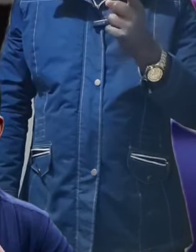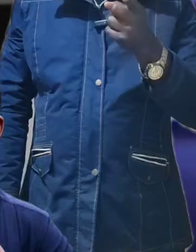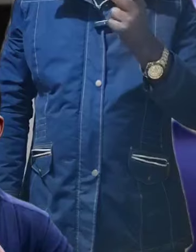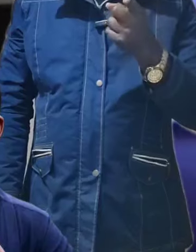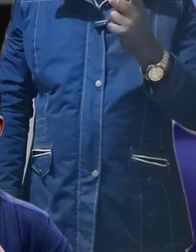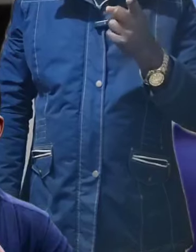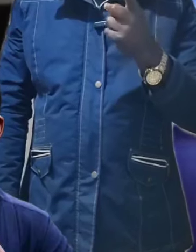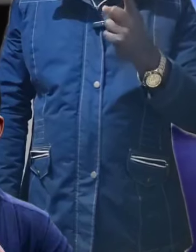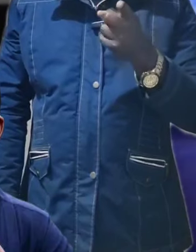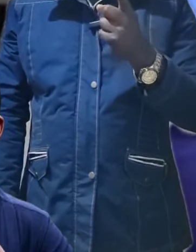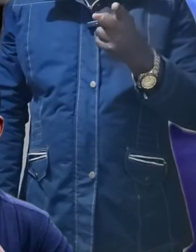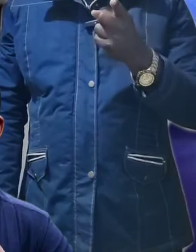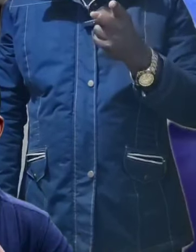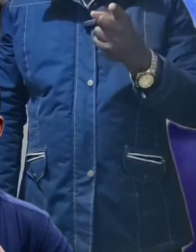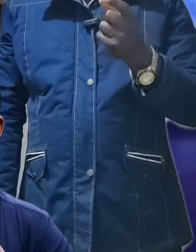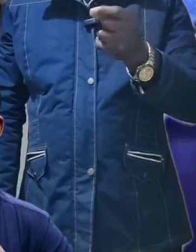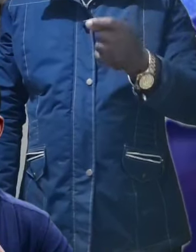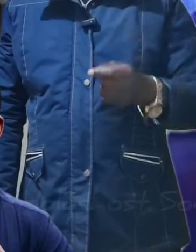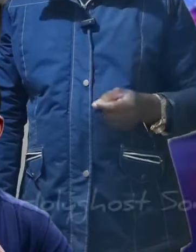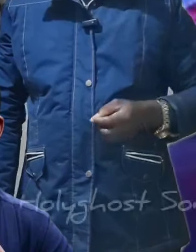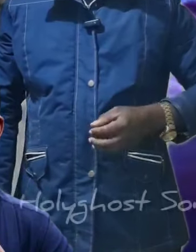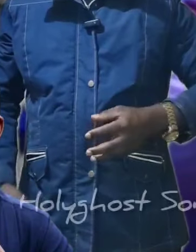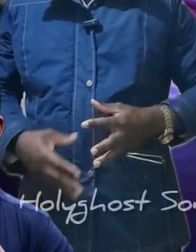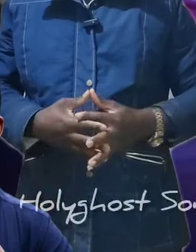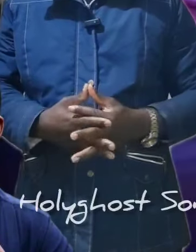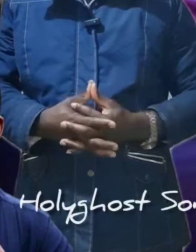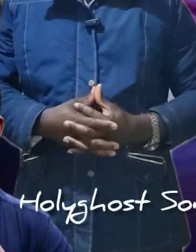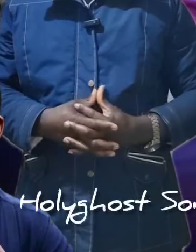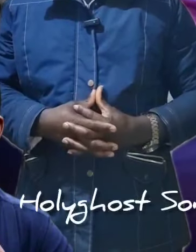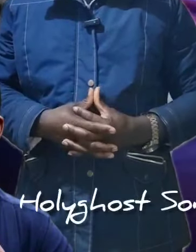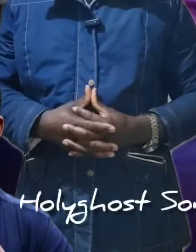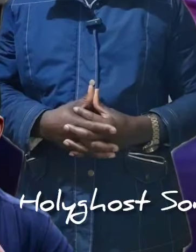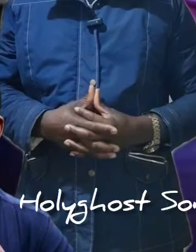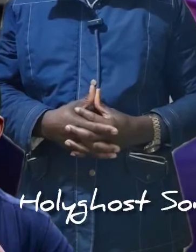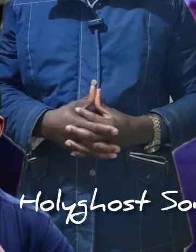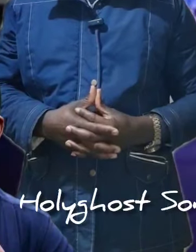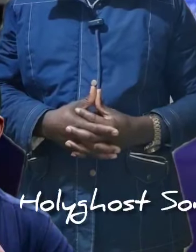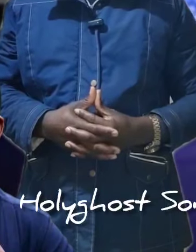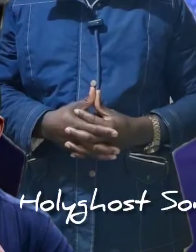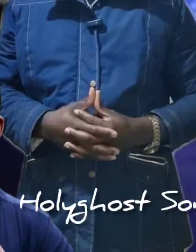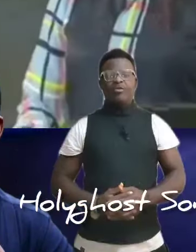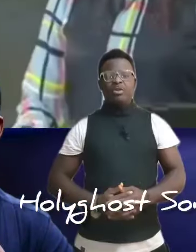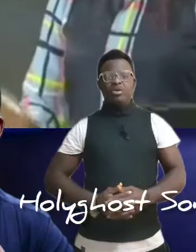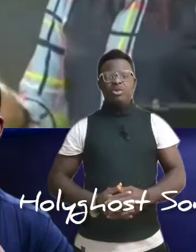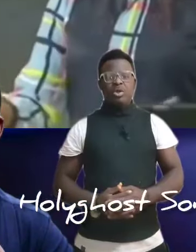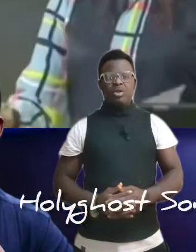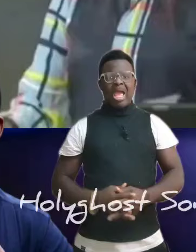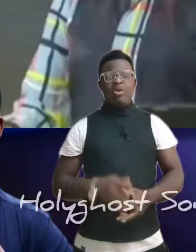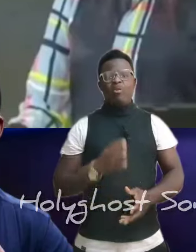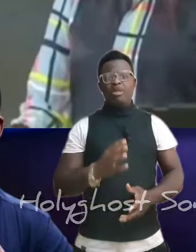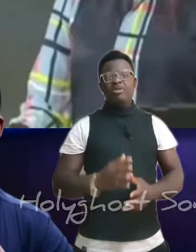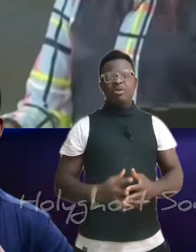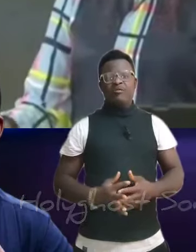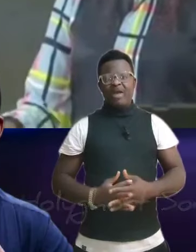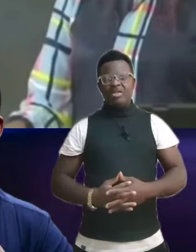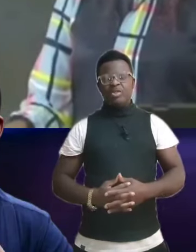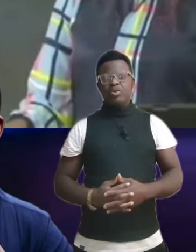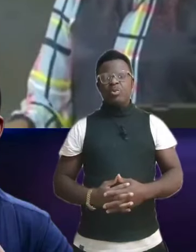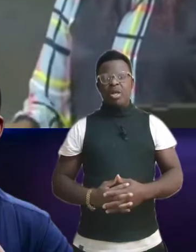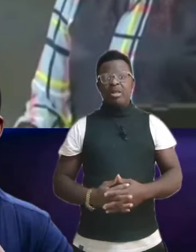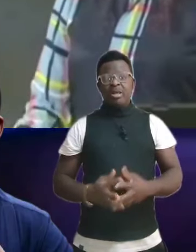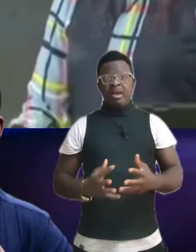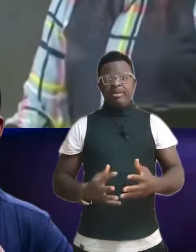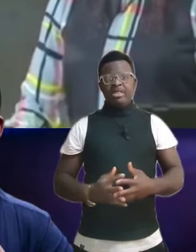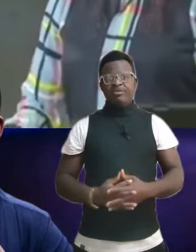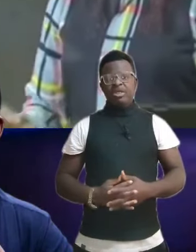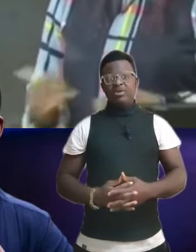of Pablo Escobar, Thief Tinubu. Please, let's watch the video together and listen to Barrister Deji. Thank you. Deji, let me start with you, because I know that during